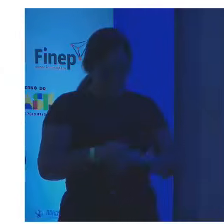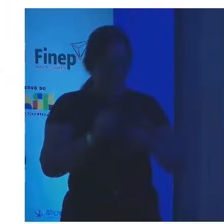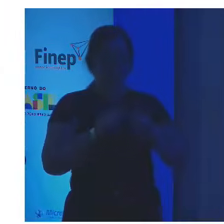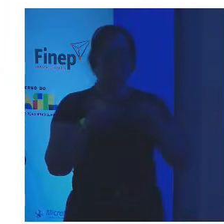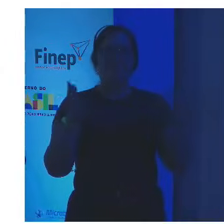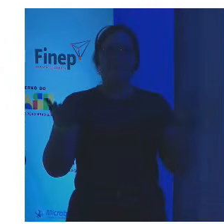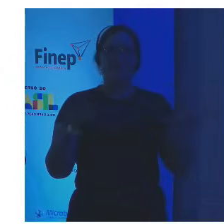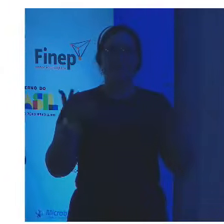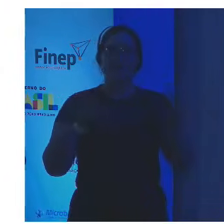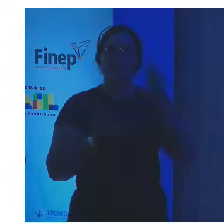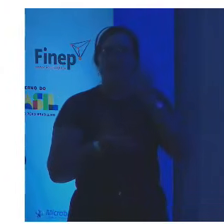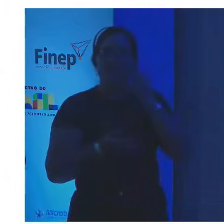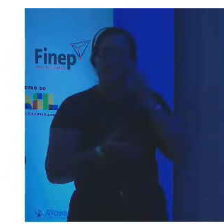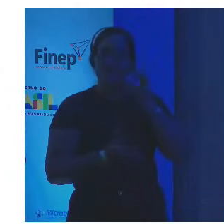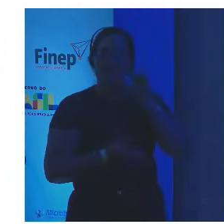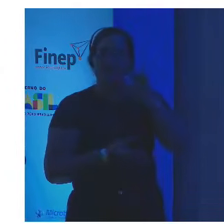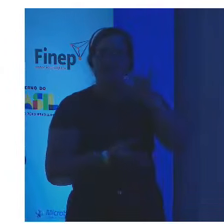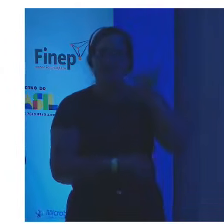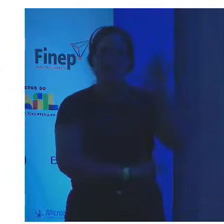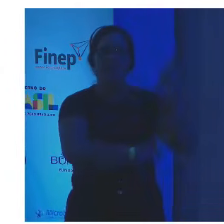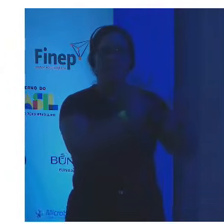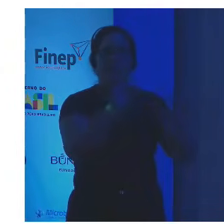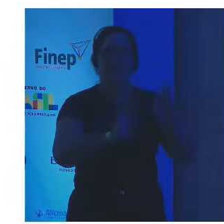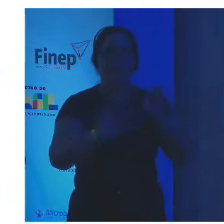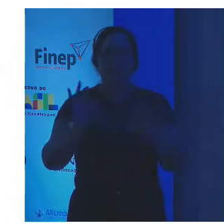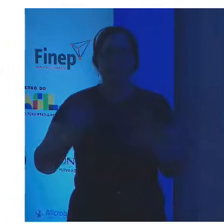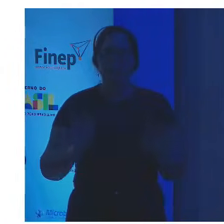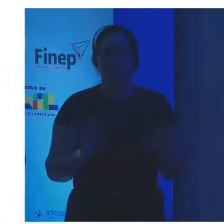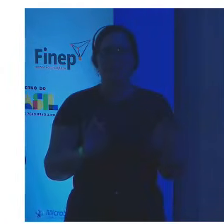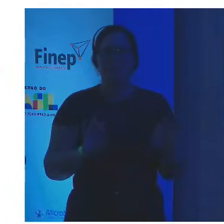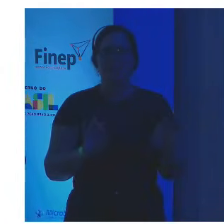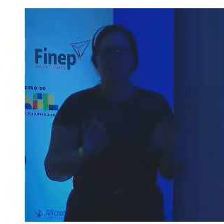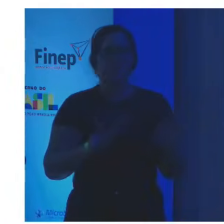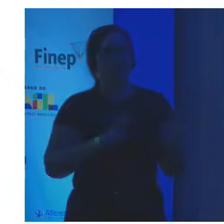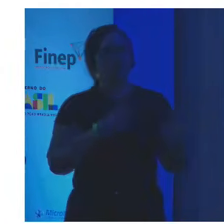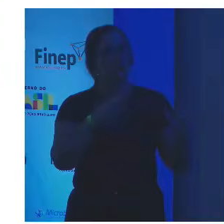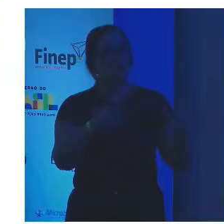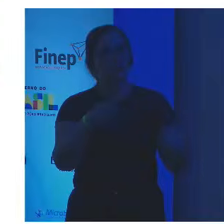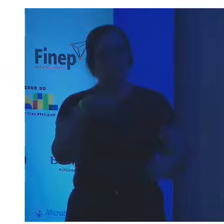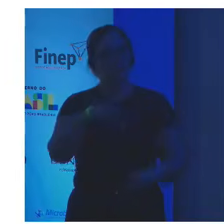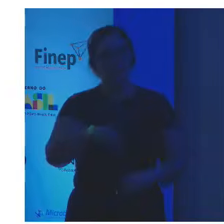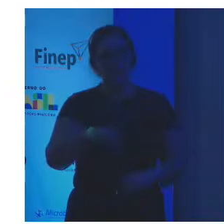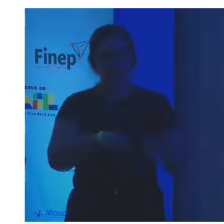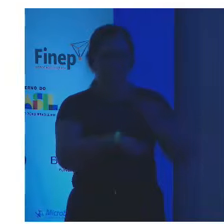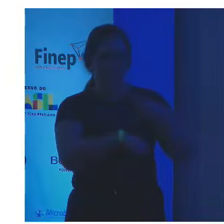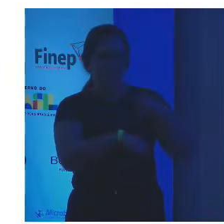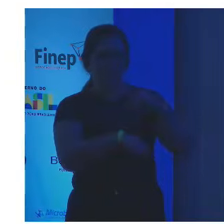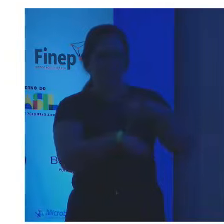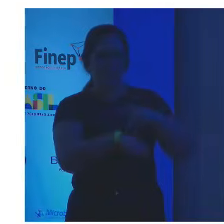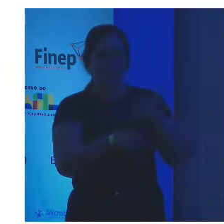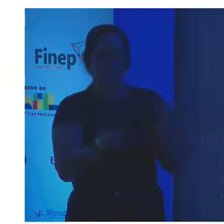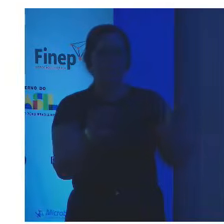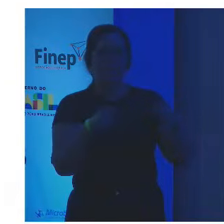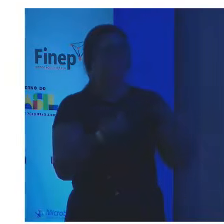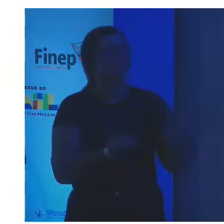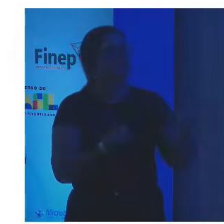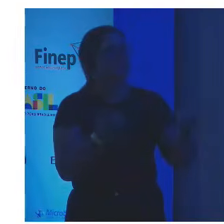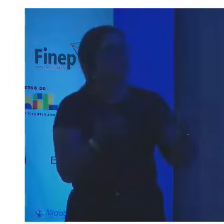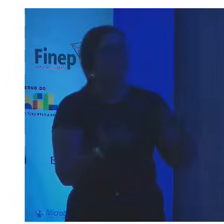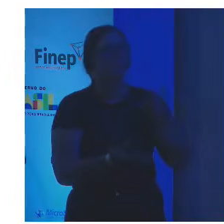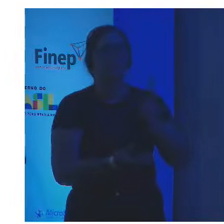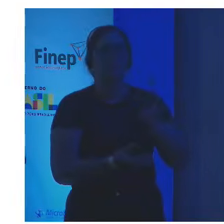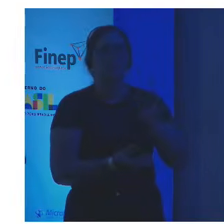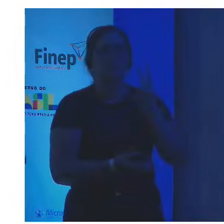prepared everything with the machine learning, with the big machine, then everyone here in this country can generate its own global ocean forecast on a